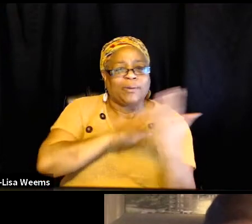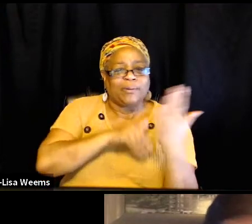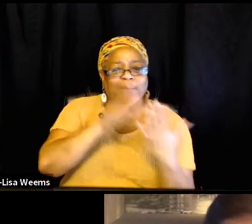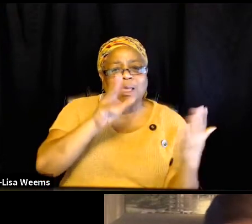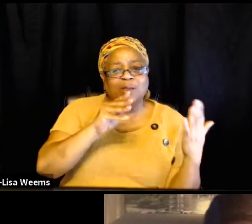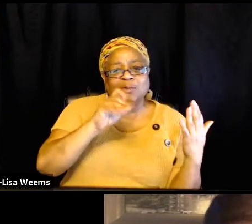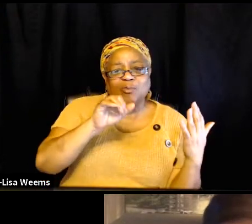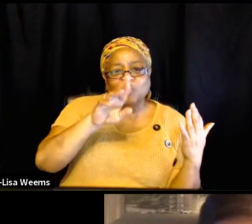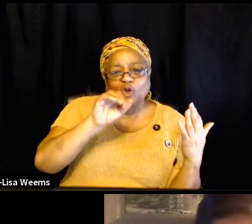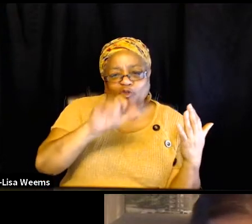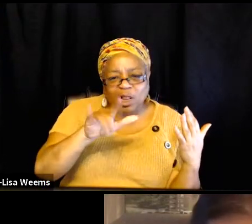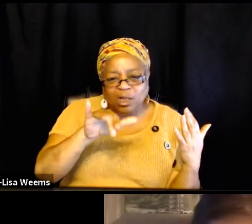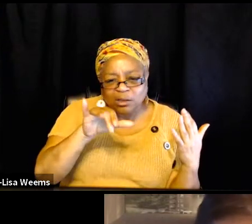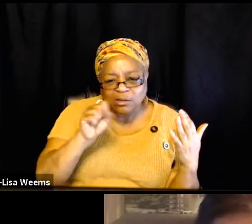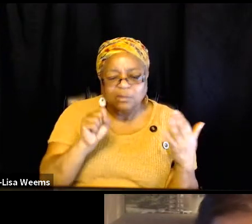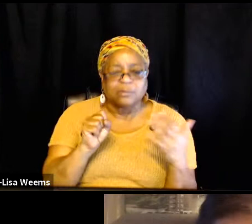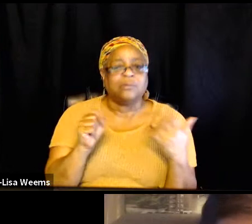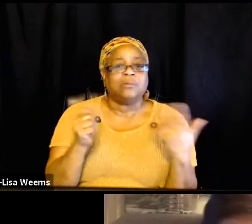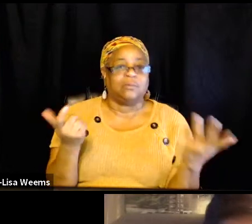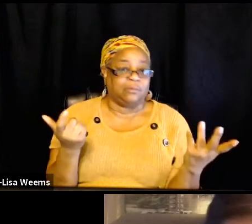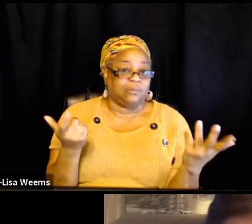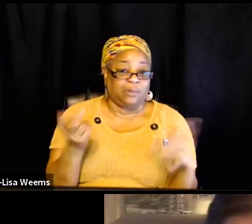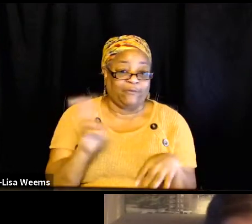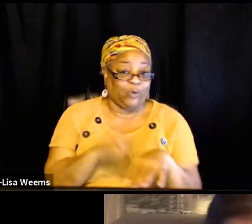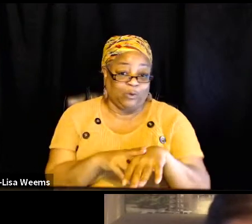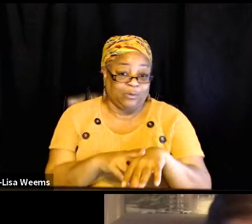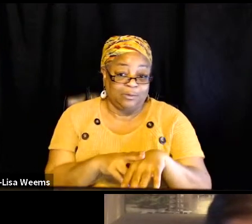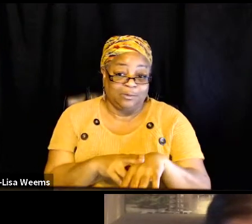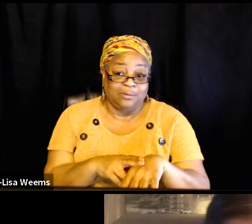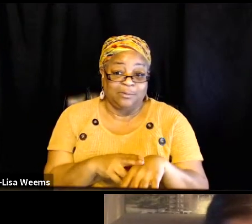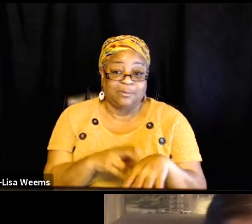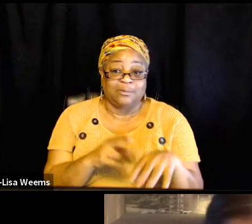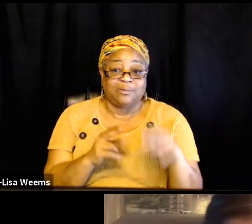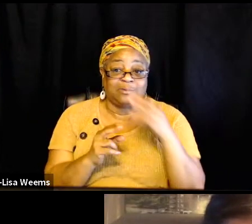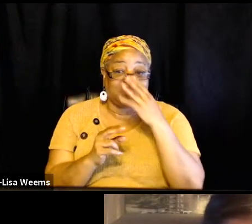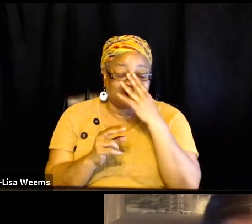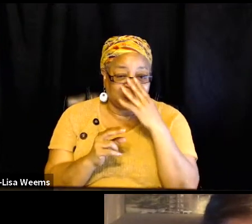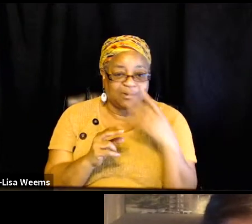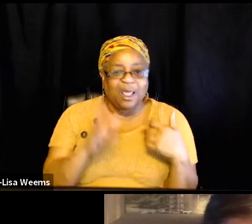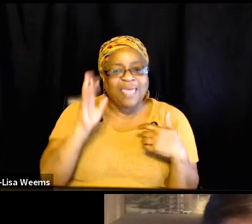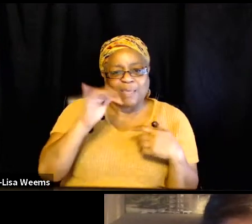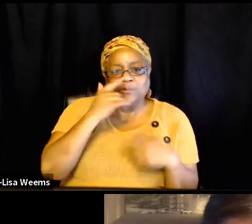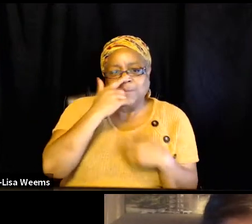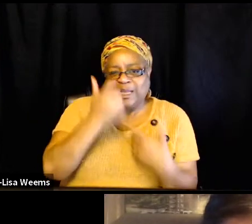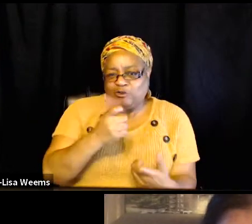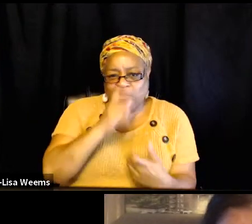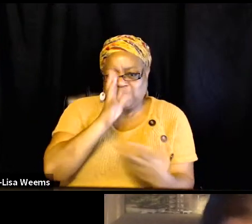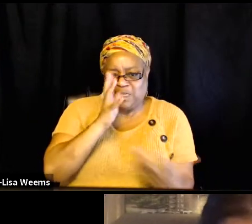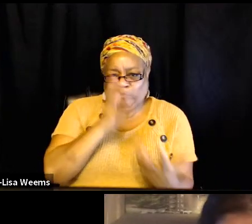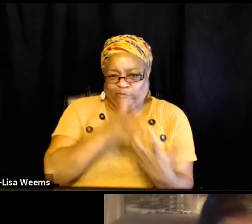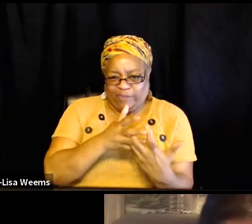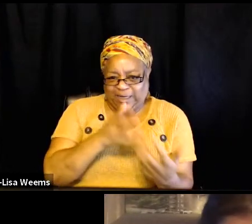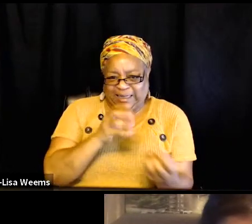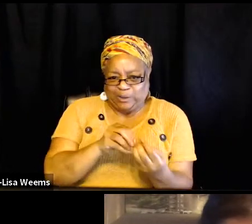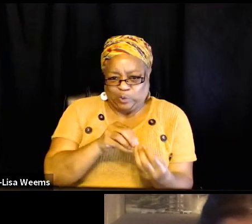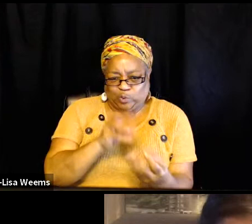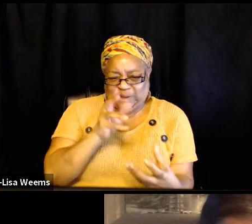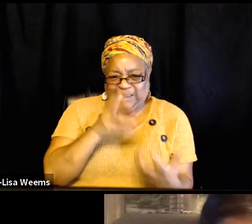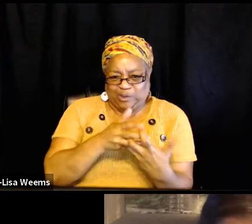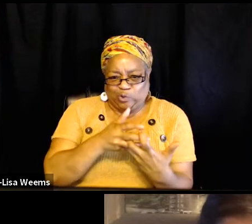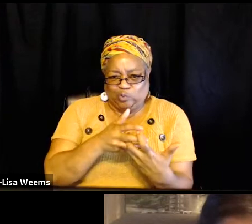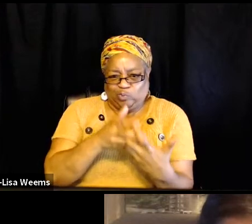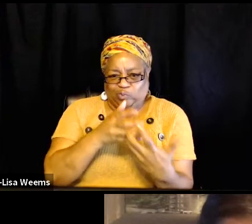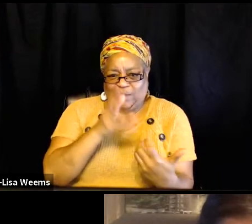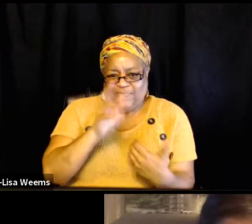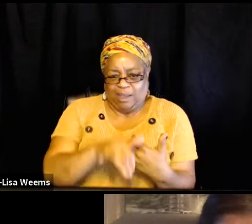Rivera, you know? And of course, you know, but at the same time, I had all this interest. I didn't have to fit it into a mural, you know? And then I